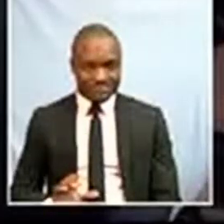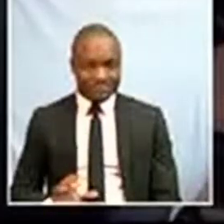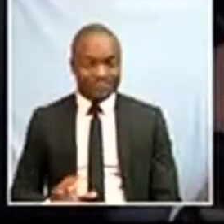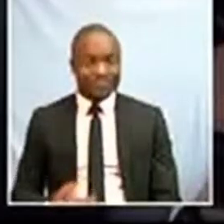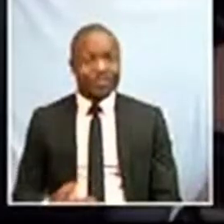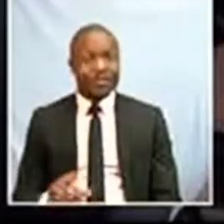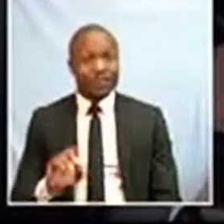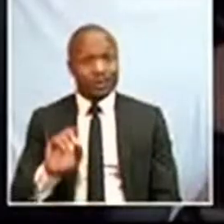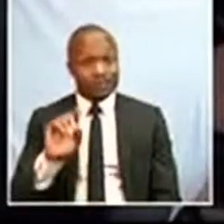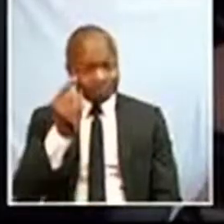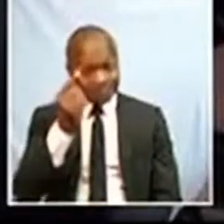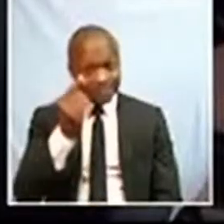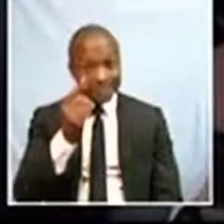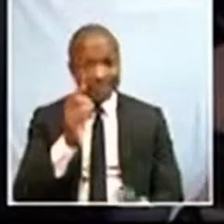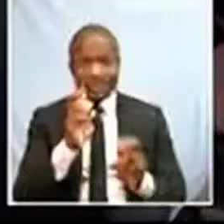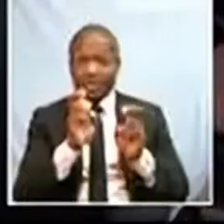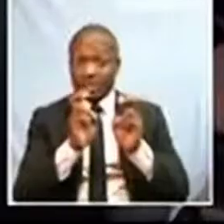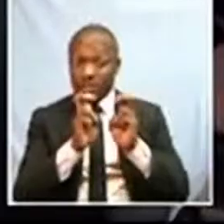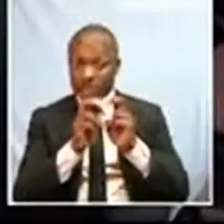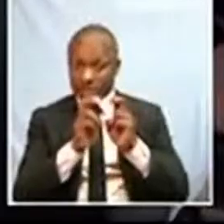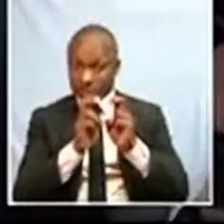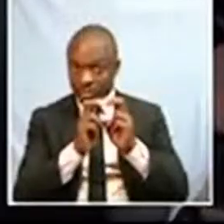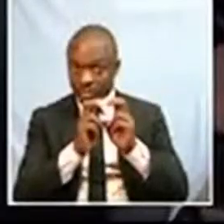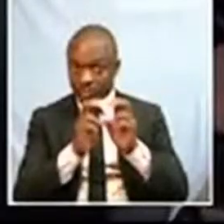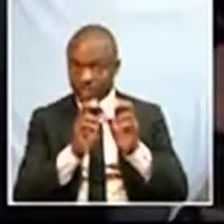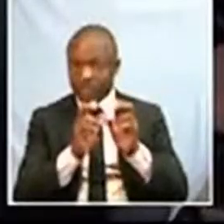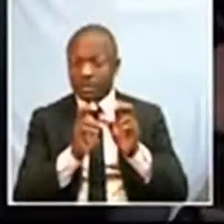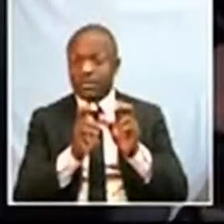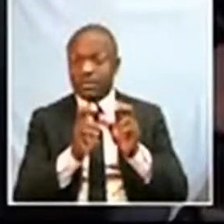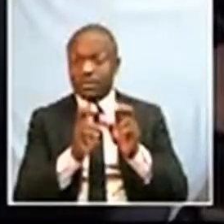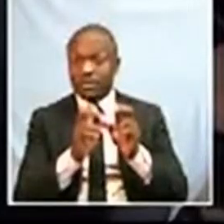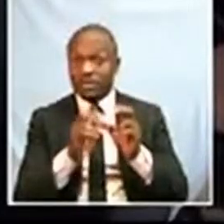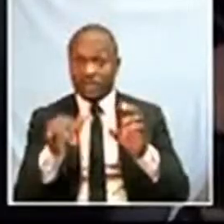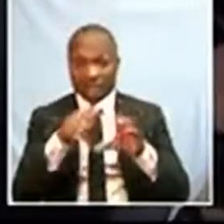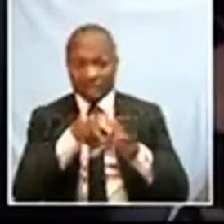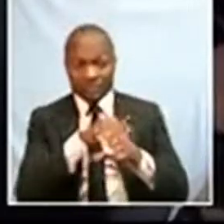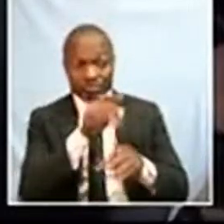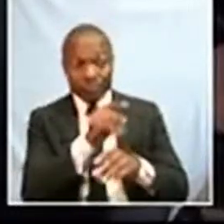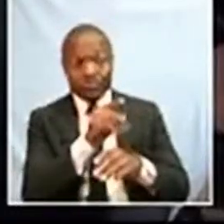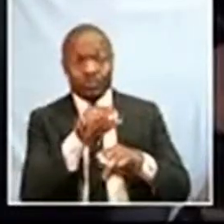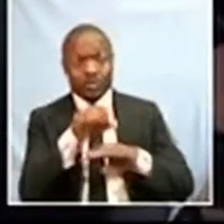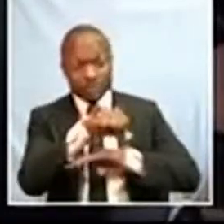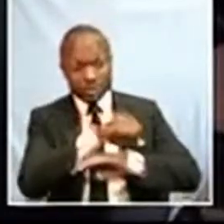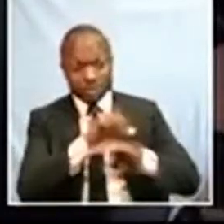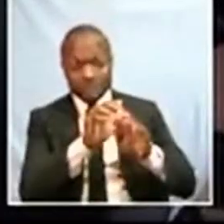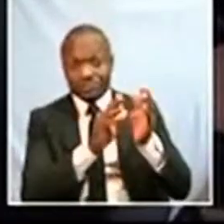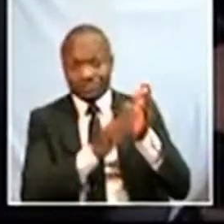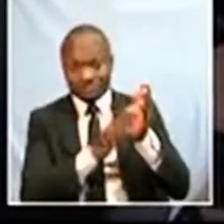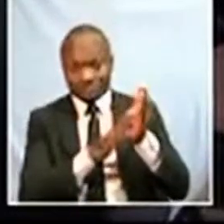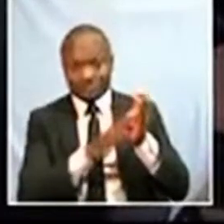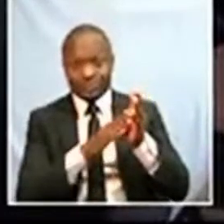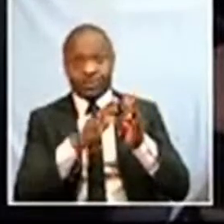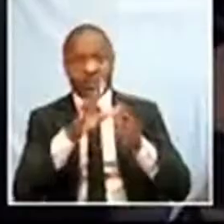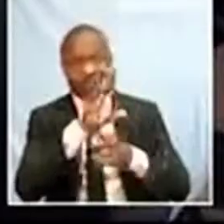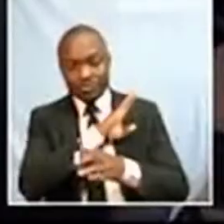The first contract, which is involving Nambwaye Secondary School, the dormitory,